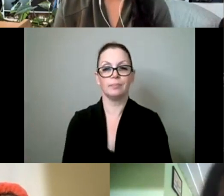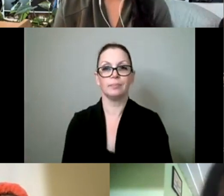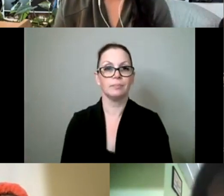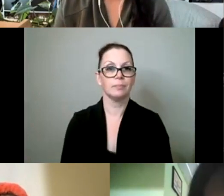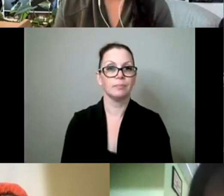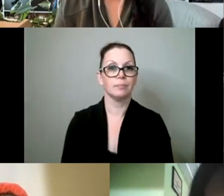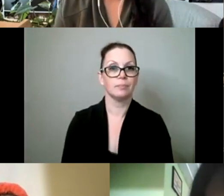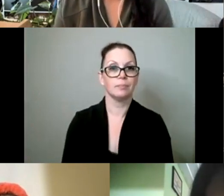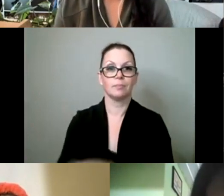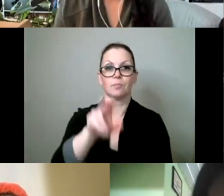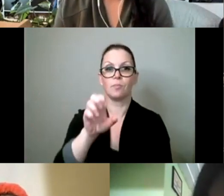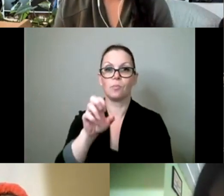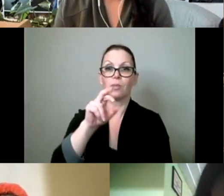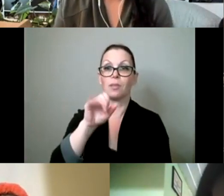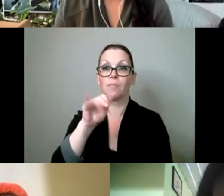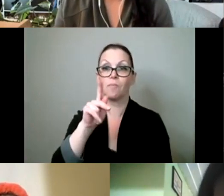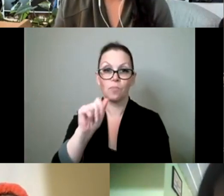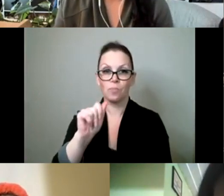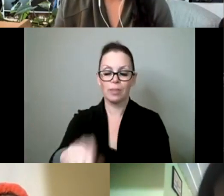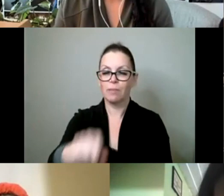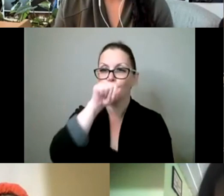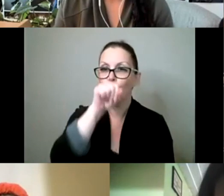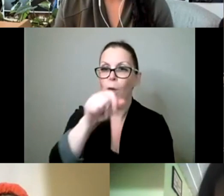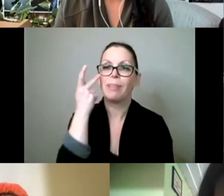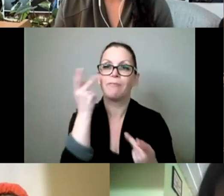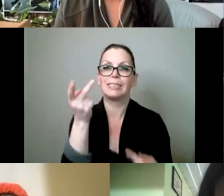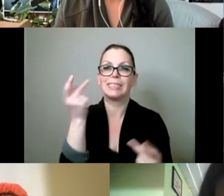I love seeing Black horror.